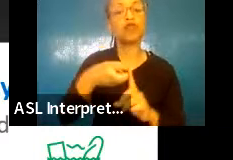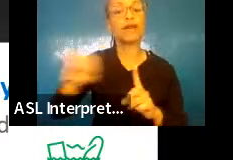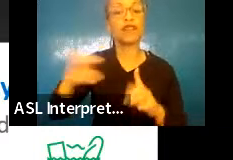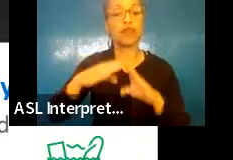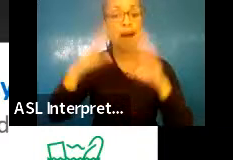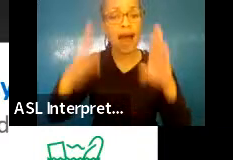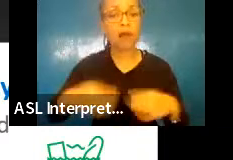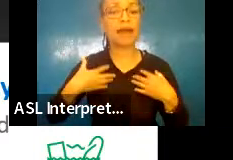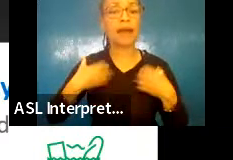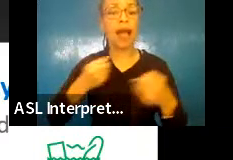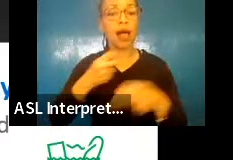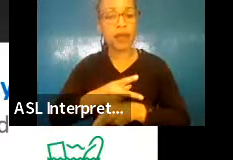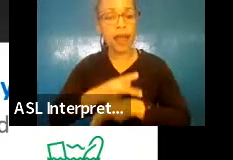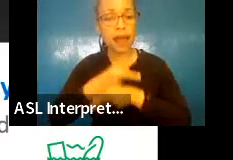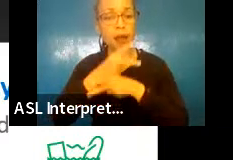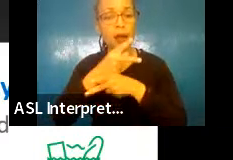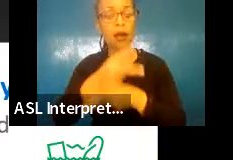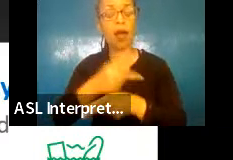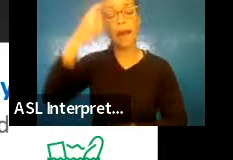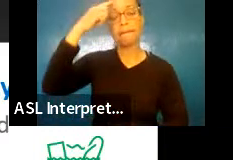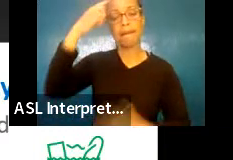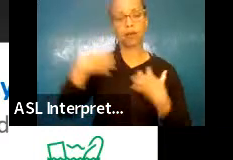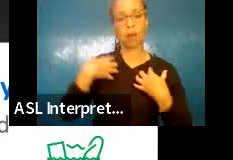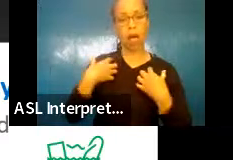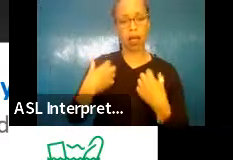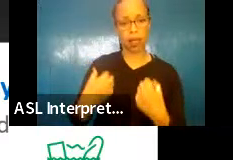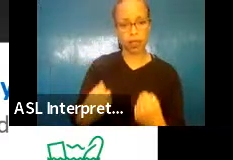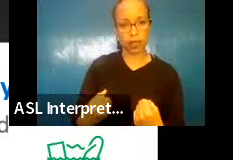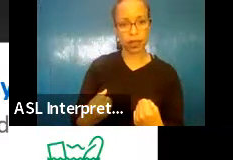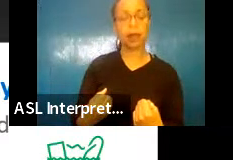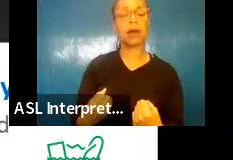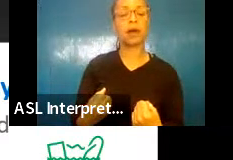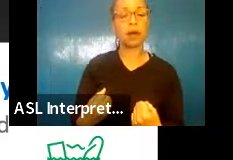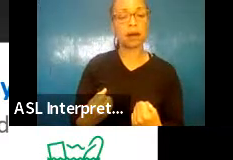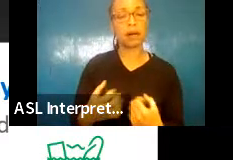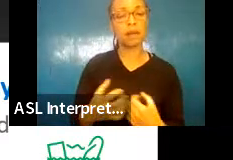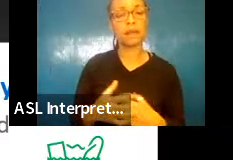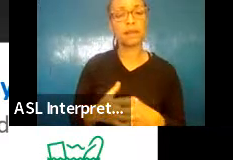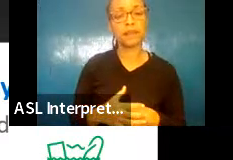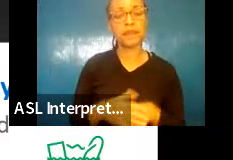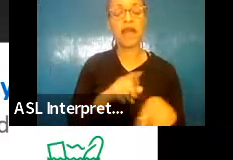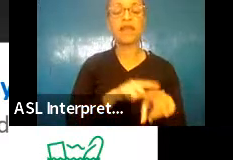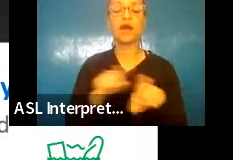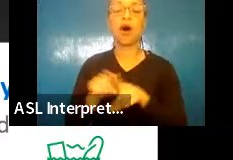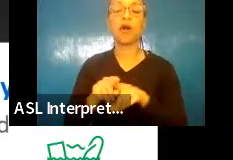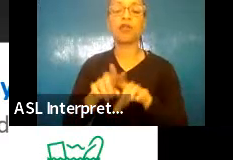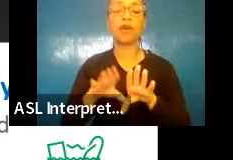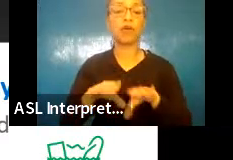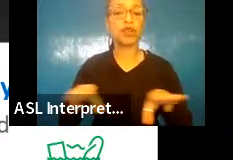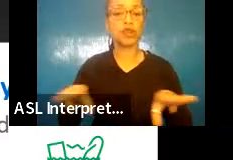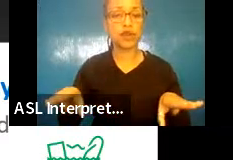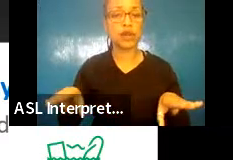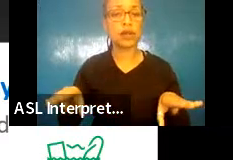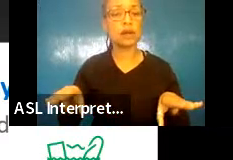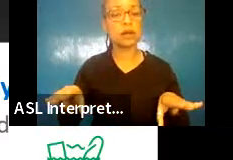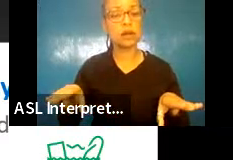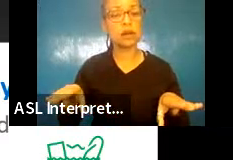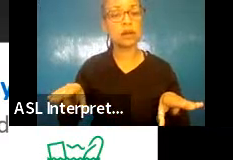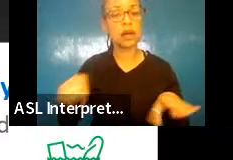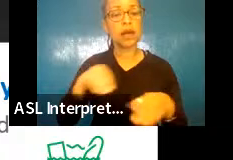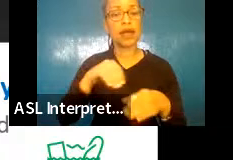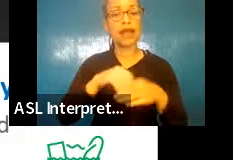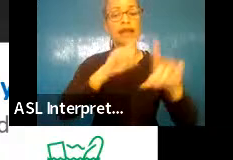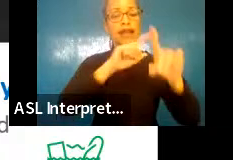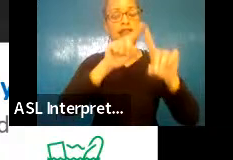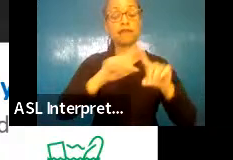unsheltered, unlicensed mental health and substance use disorders facilities, also our children, youth, and congregate settings, and our workplaces.